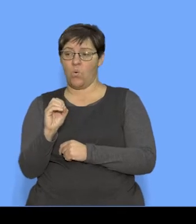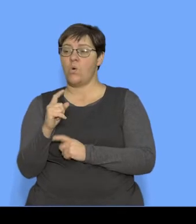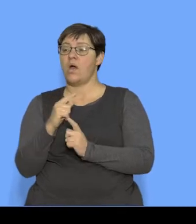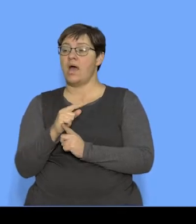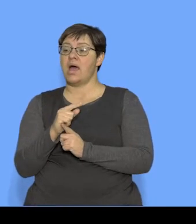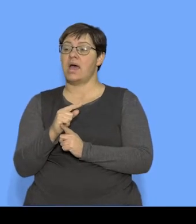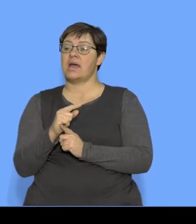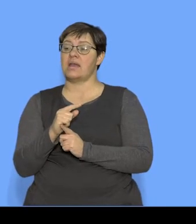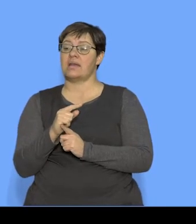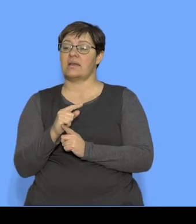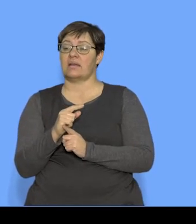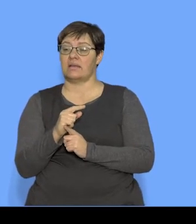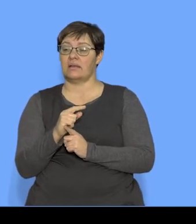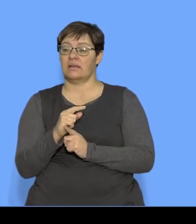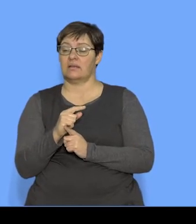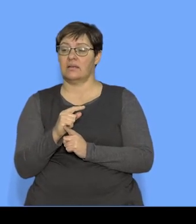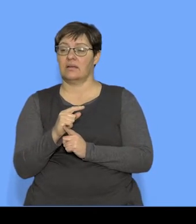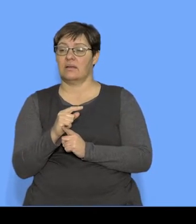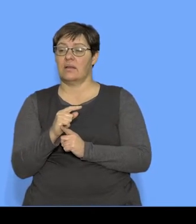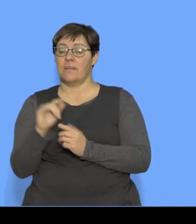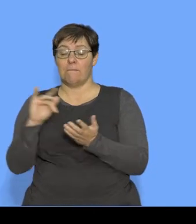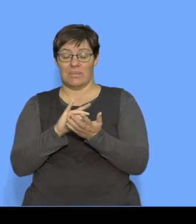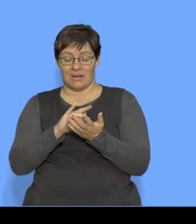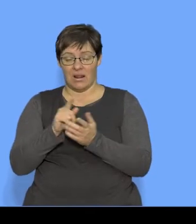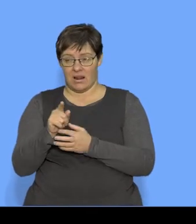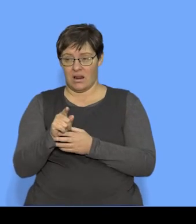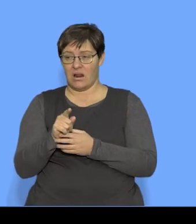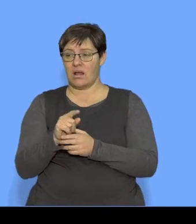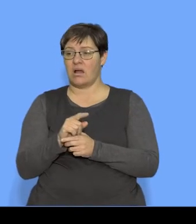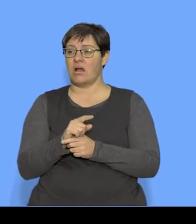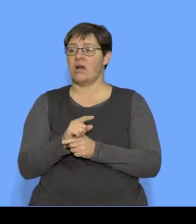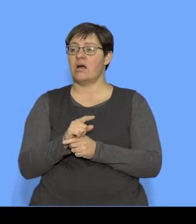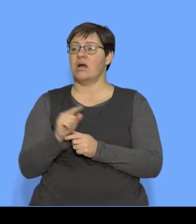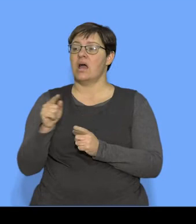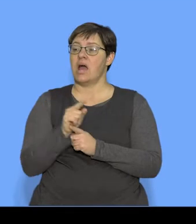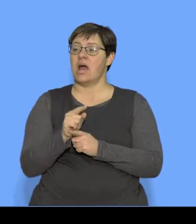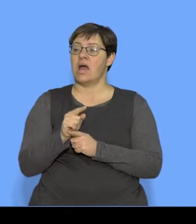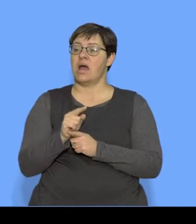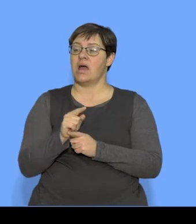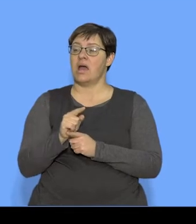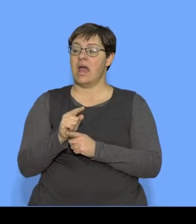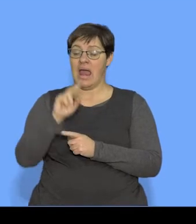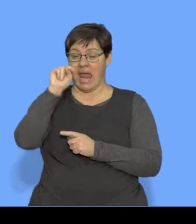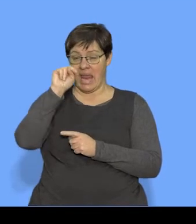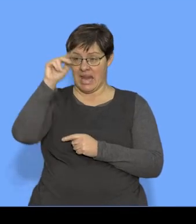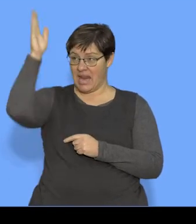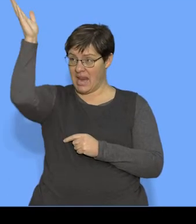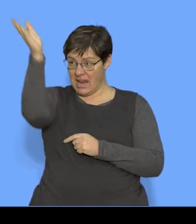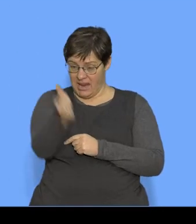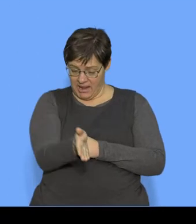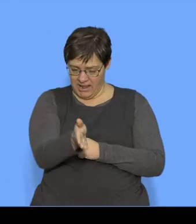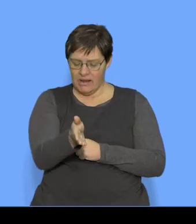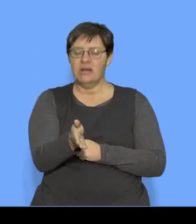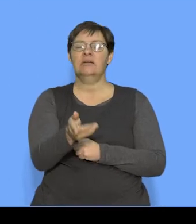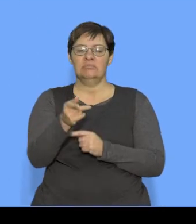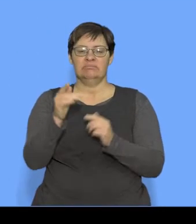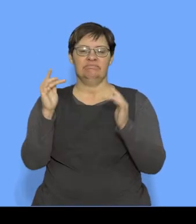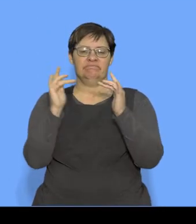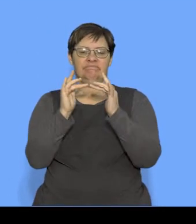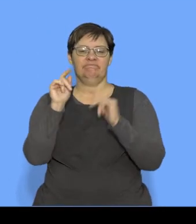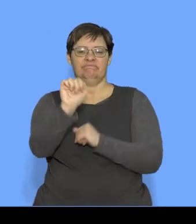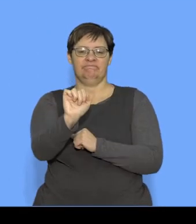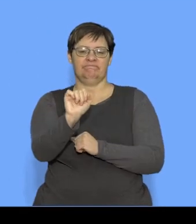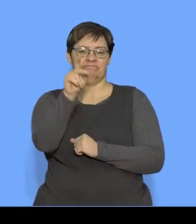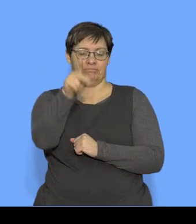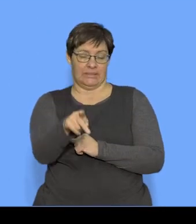angle bisector of meets the line at O, and the angle bisector of N meets the line at